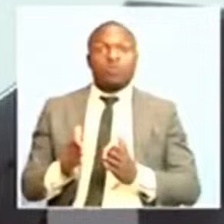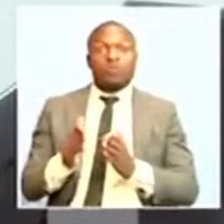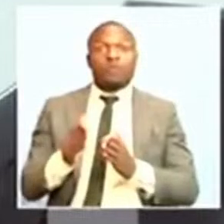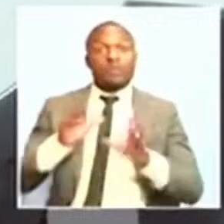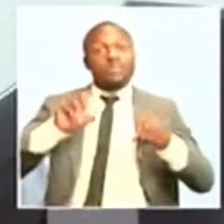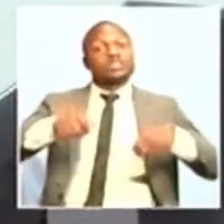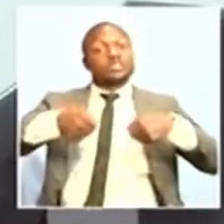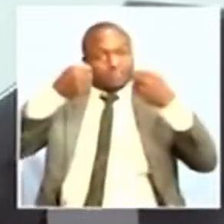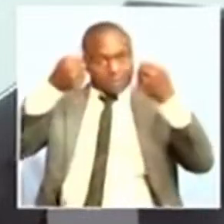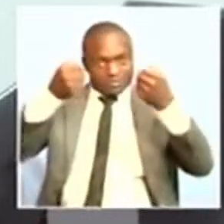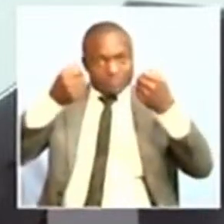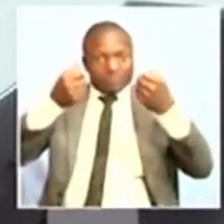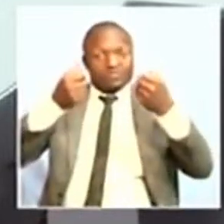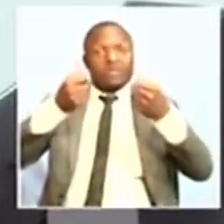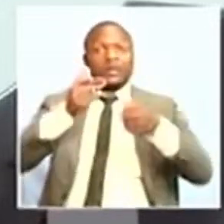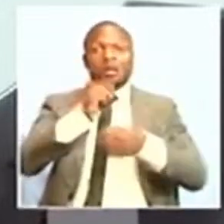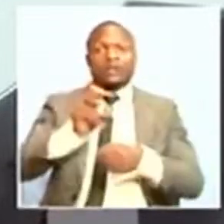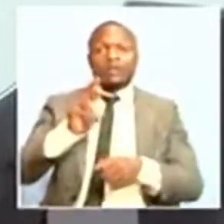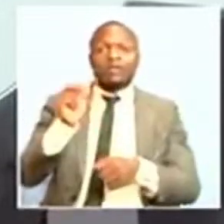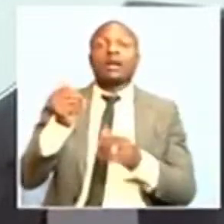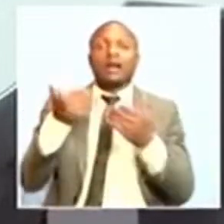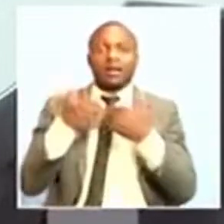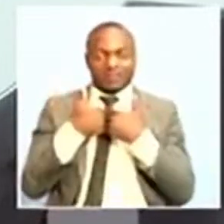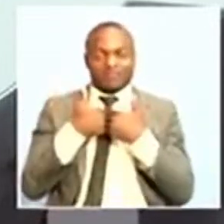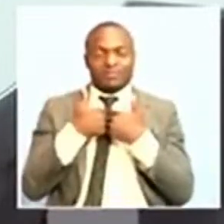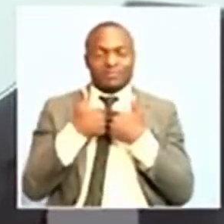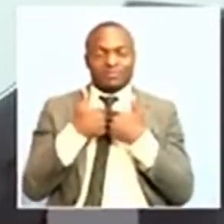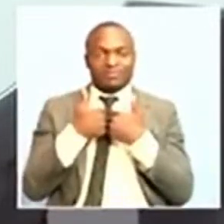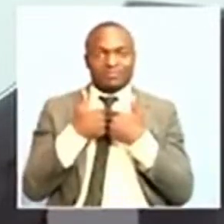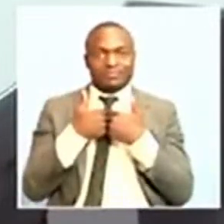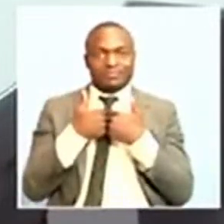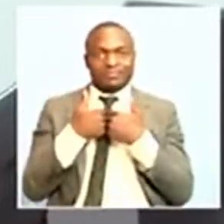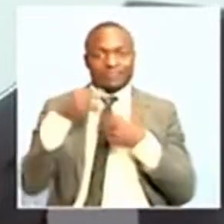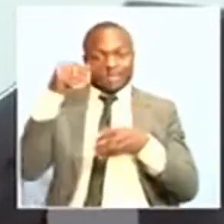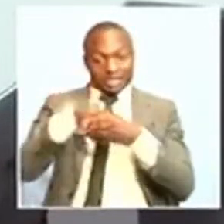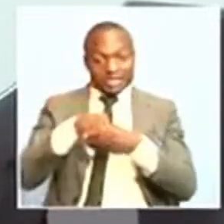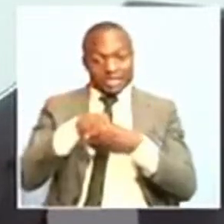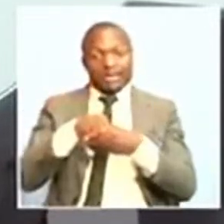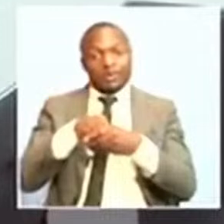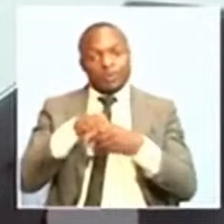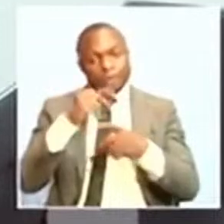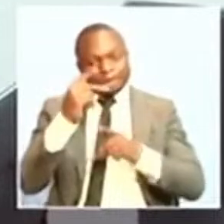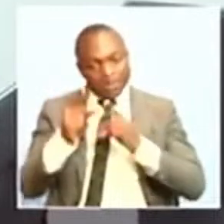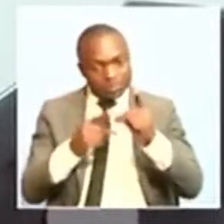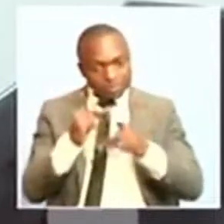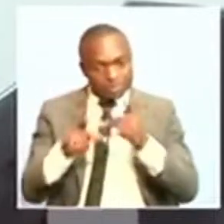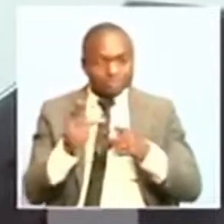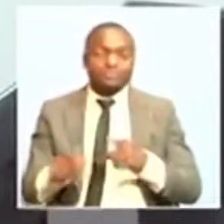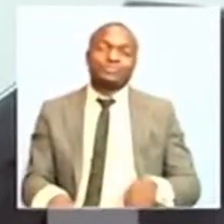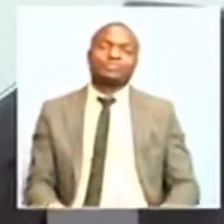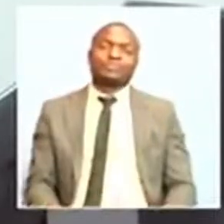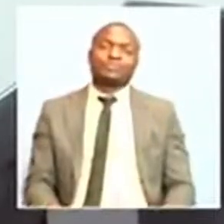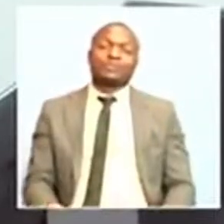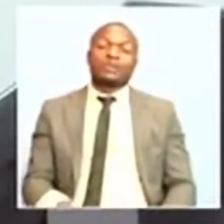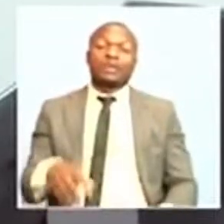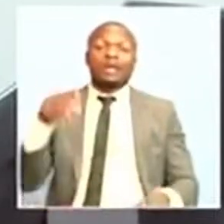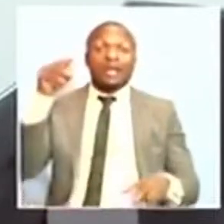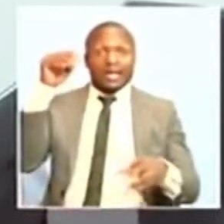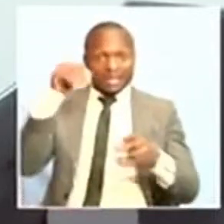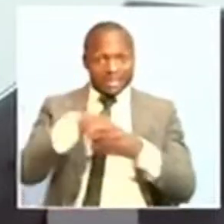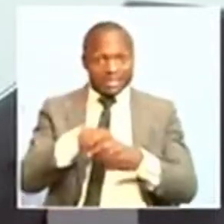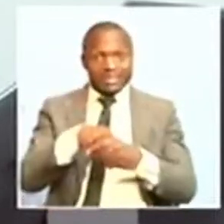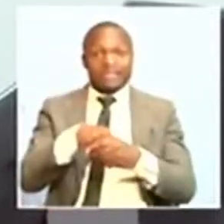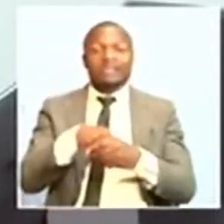is sued, ZRA also has internal processes, which is the internal affairs unit and